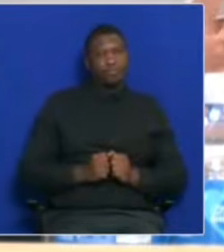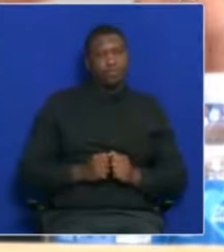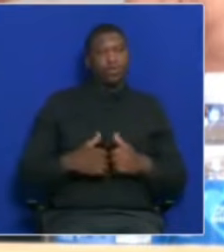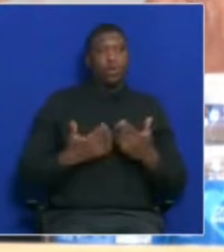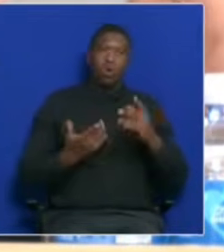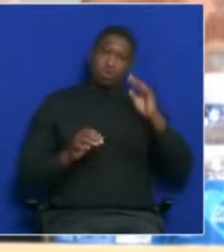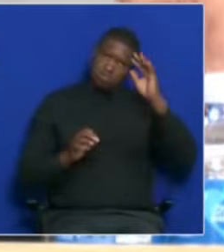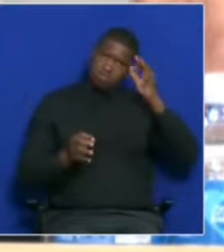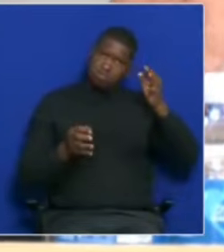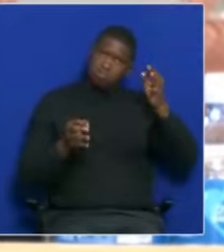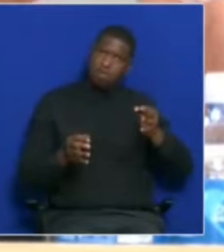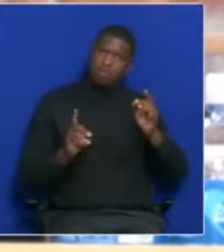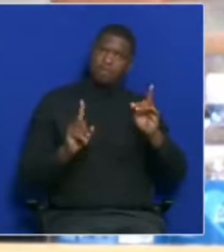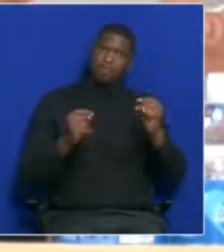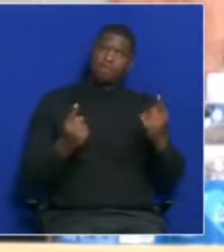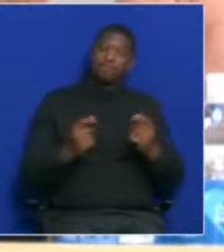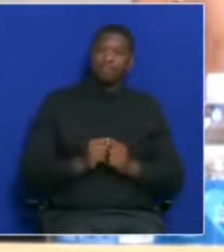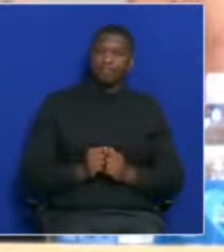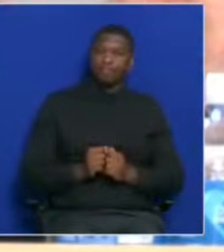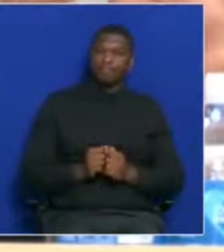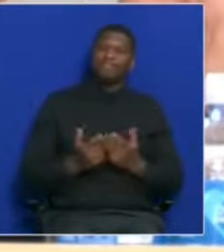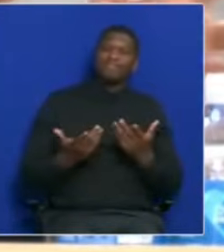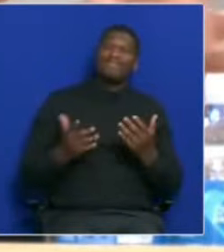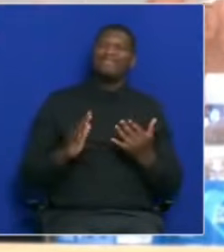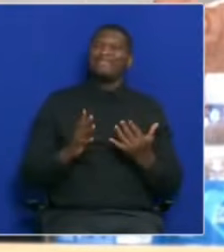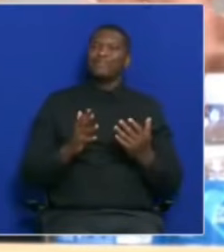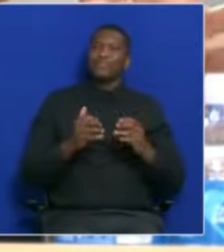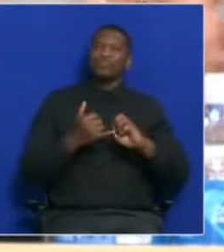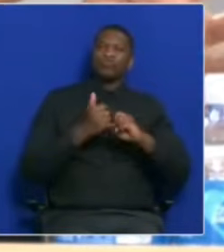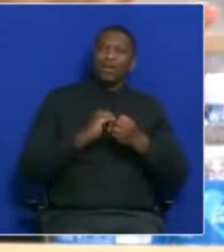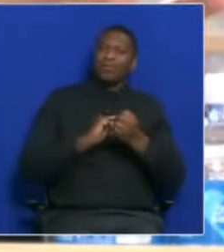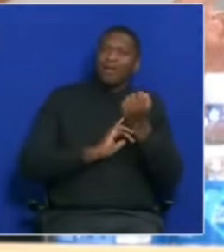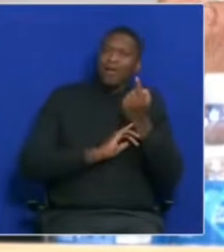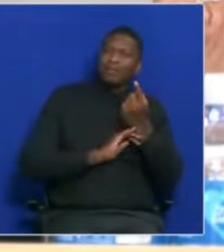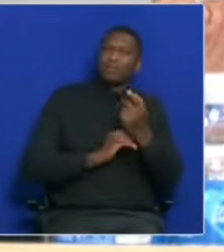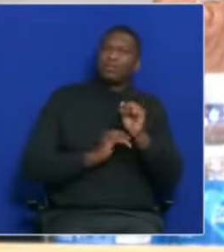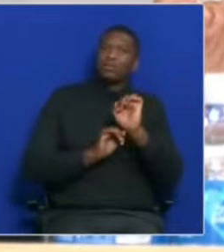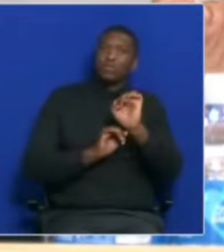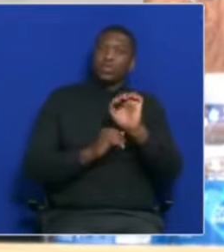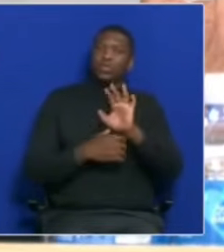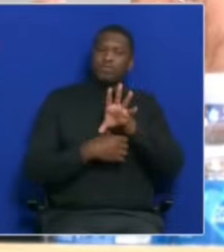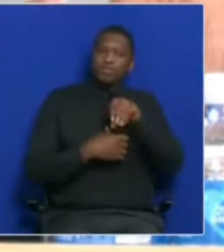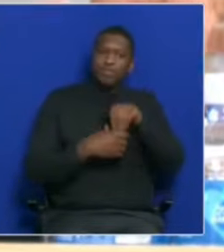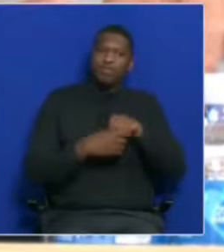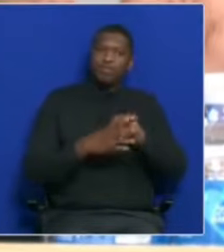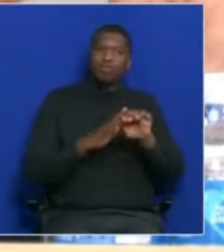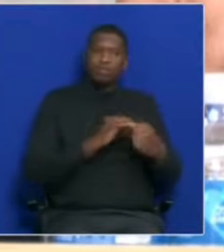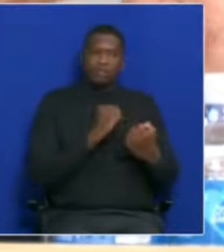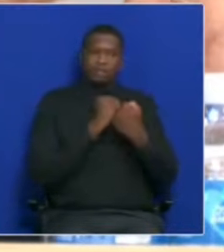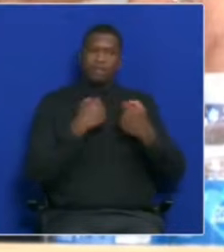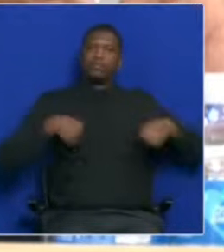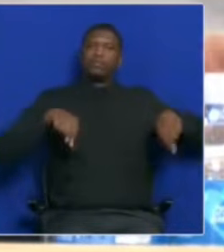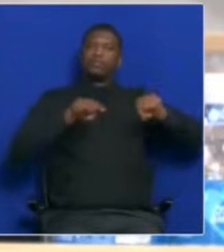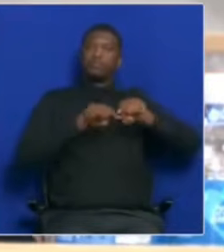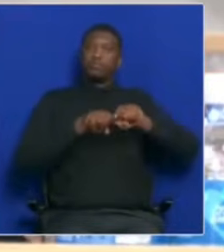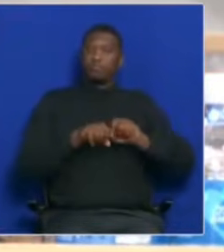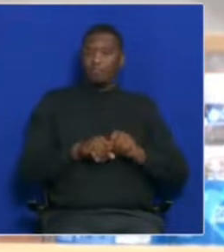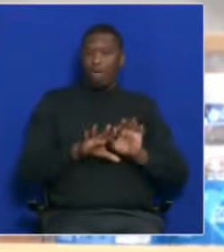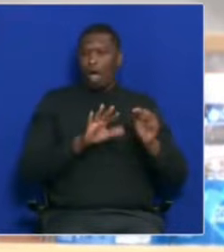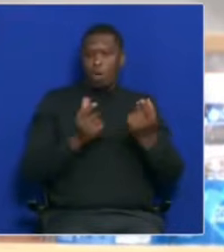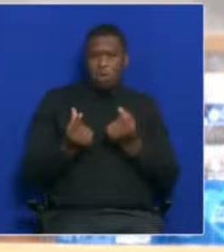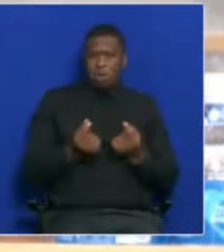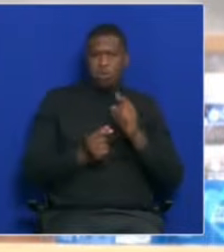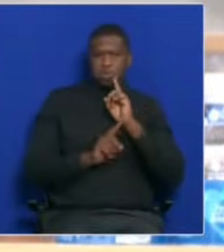not sign off. I'm trying to get you, to assist us in answering that kind of